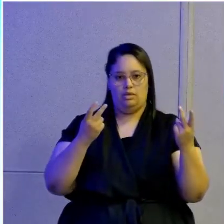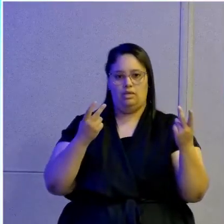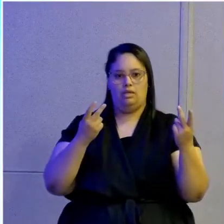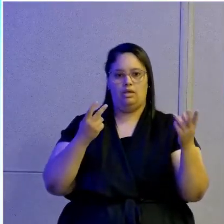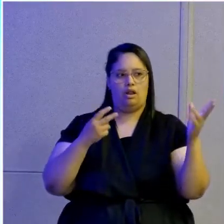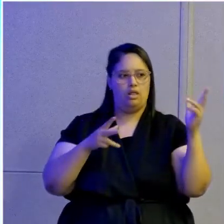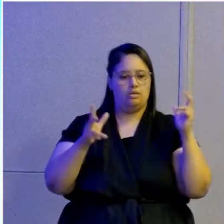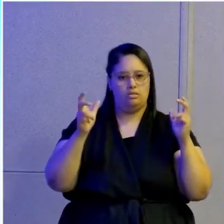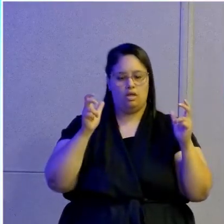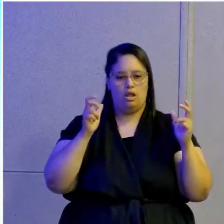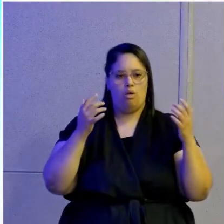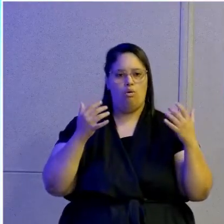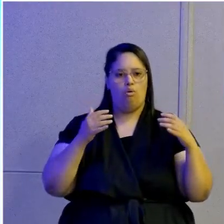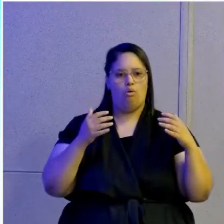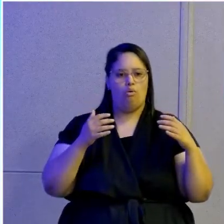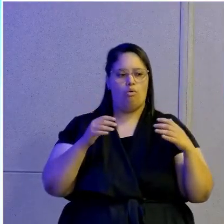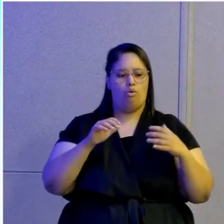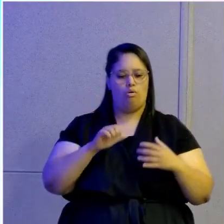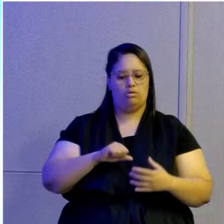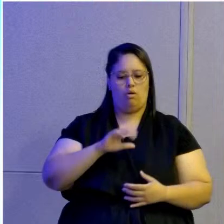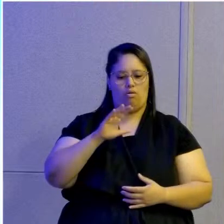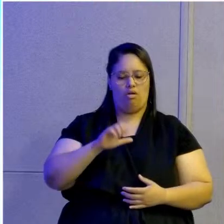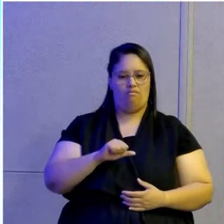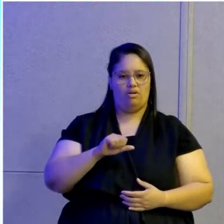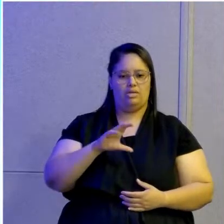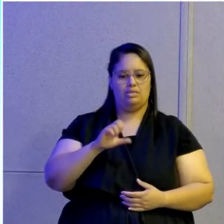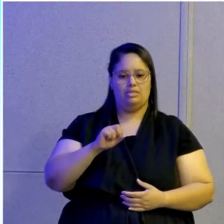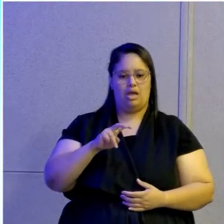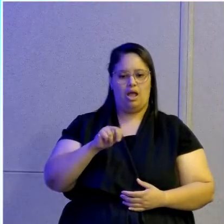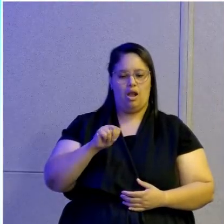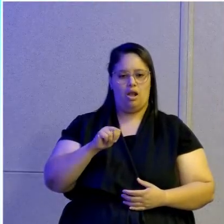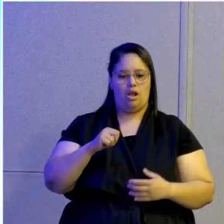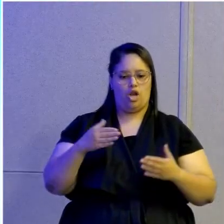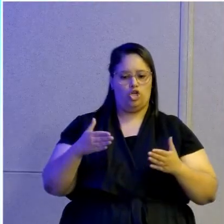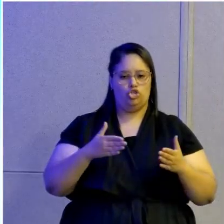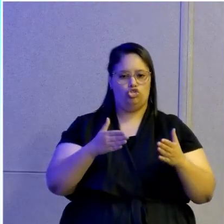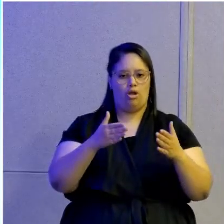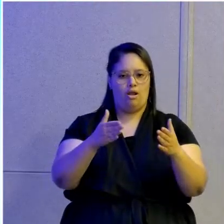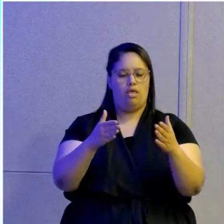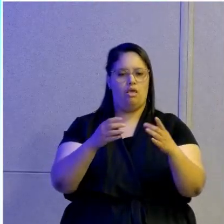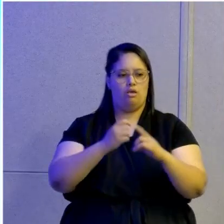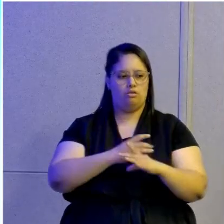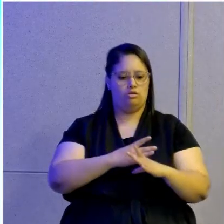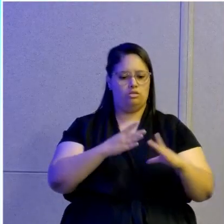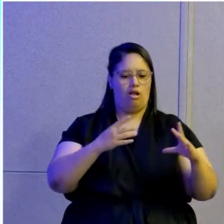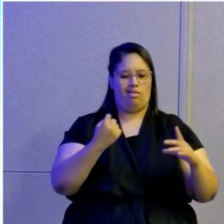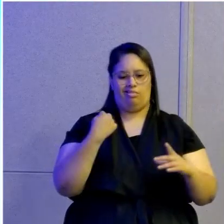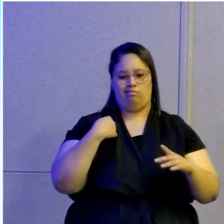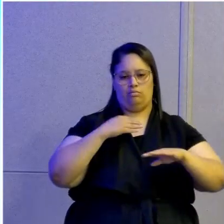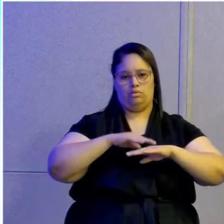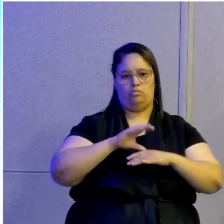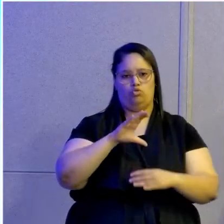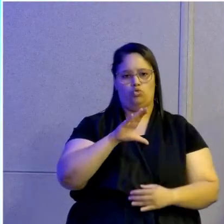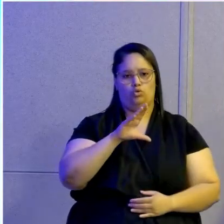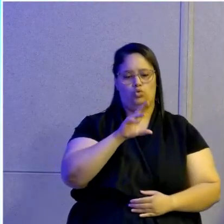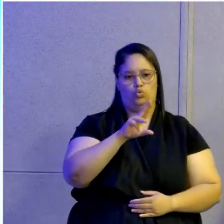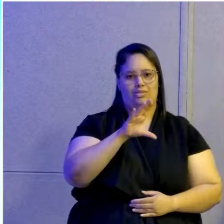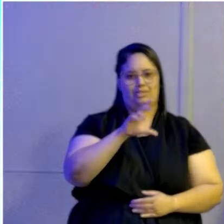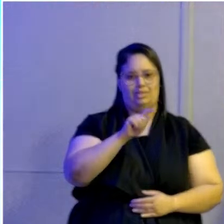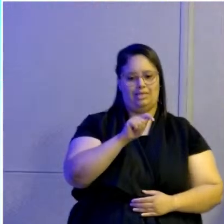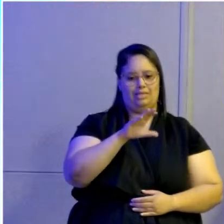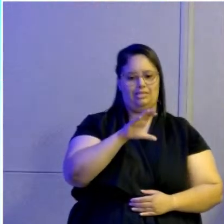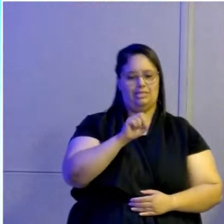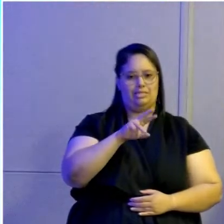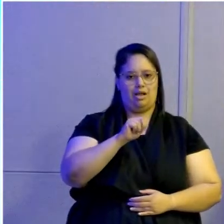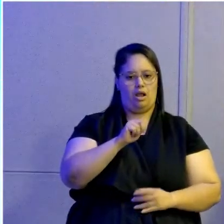the journey of the SA CERN, starting from the UCT CERN up